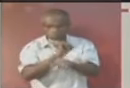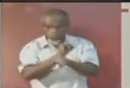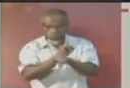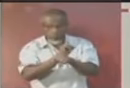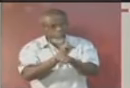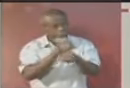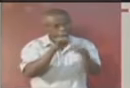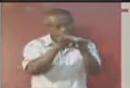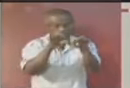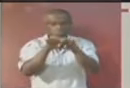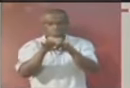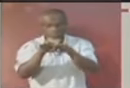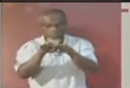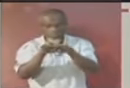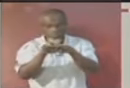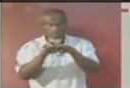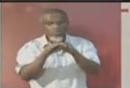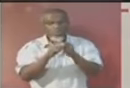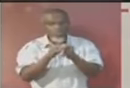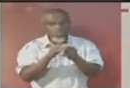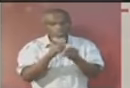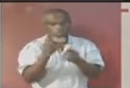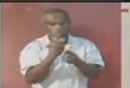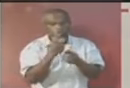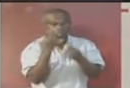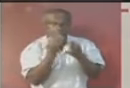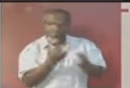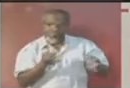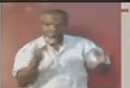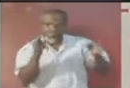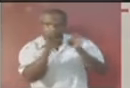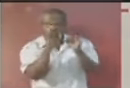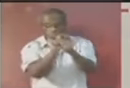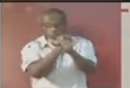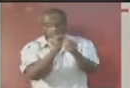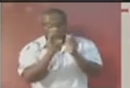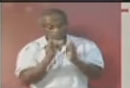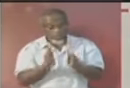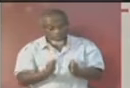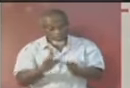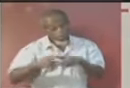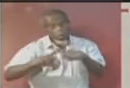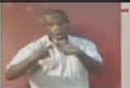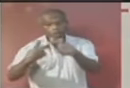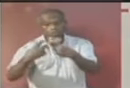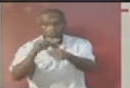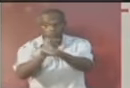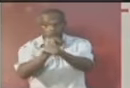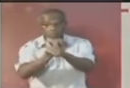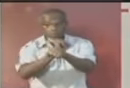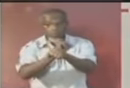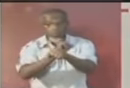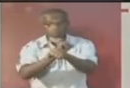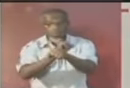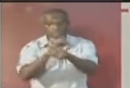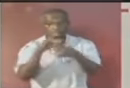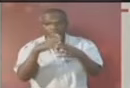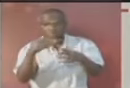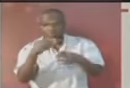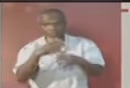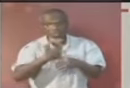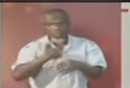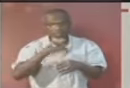SOE, and we expect to see the impact of those events happening all about now in terms of the numbers coming down. And we